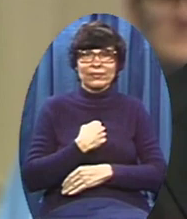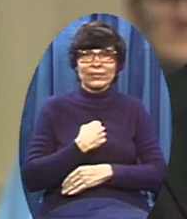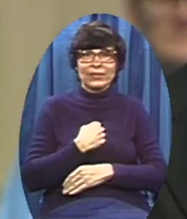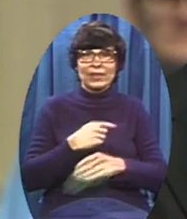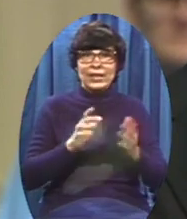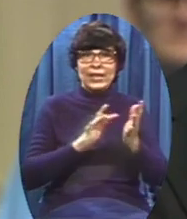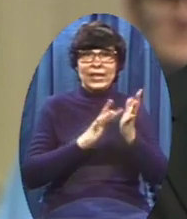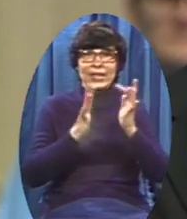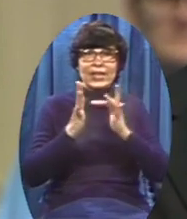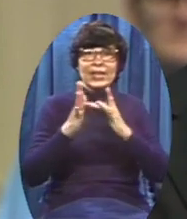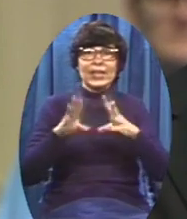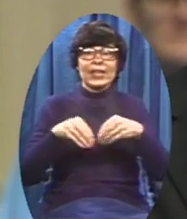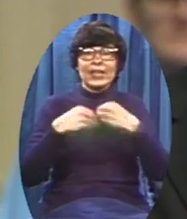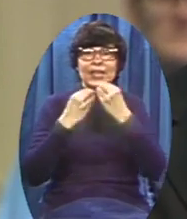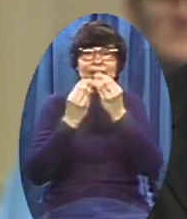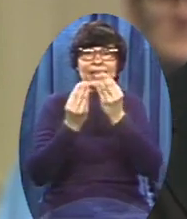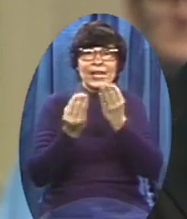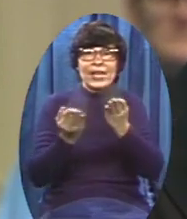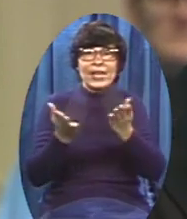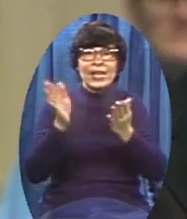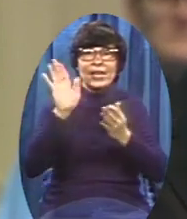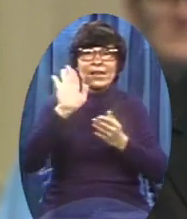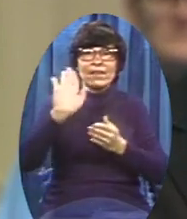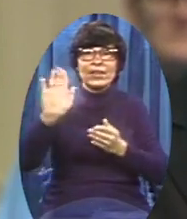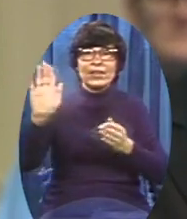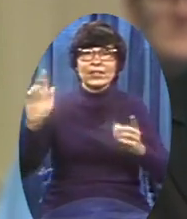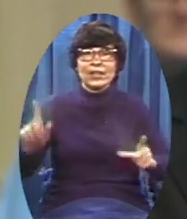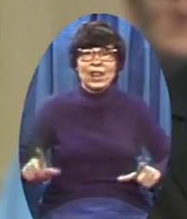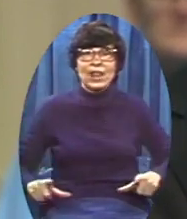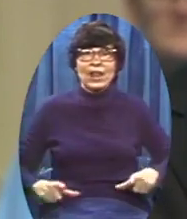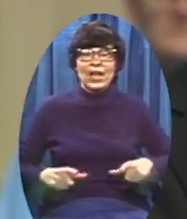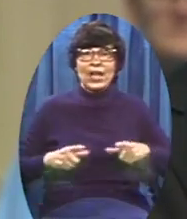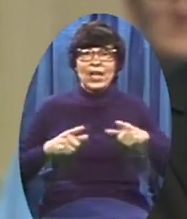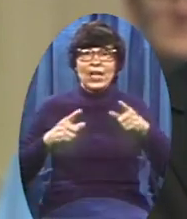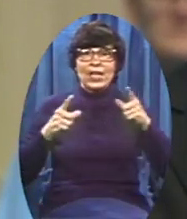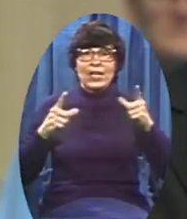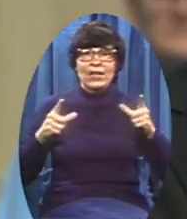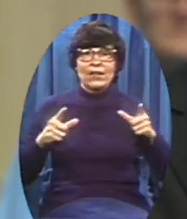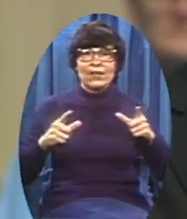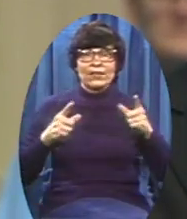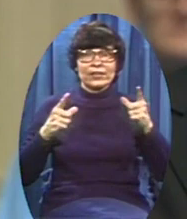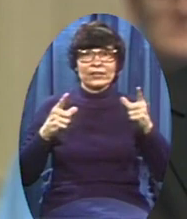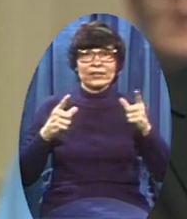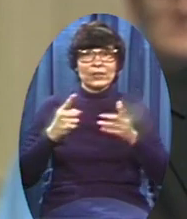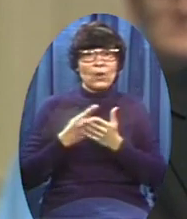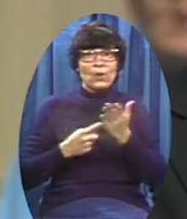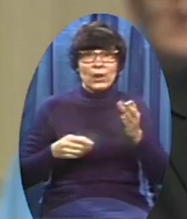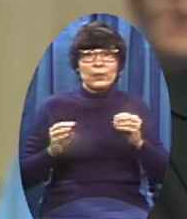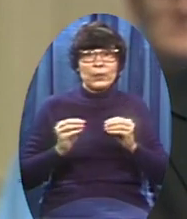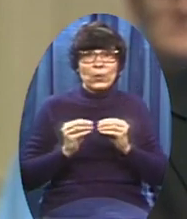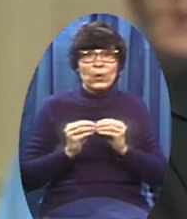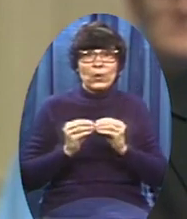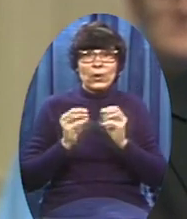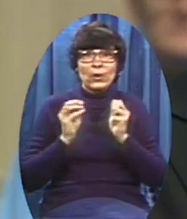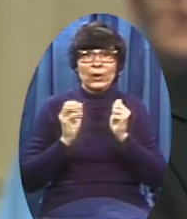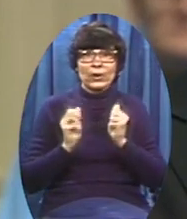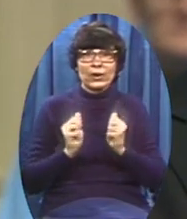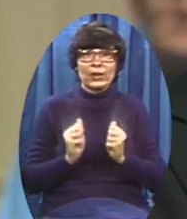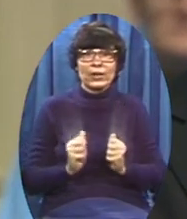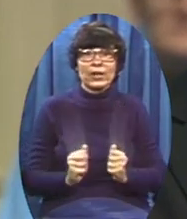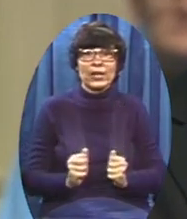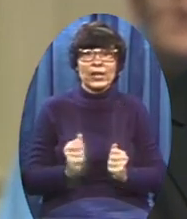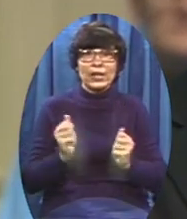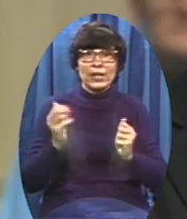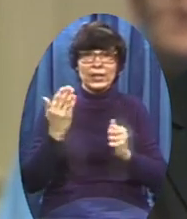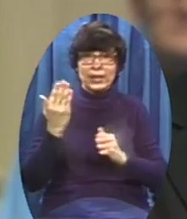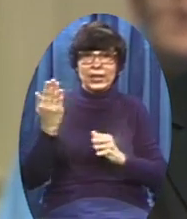He gave His life. What more